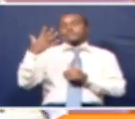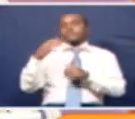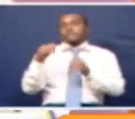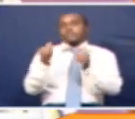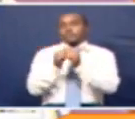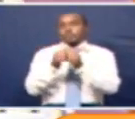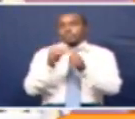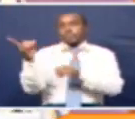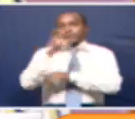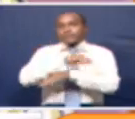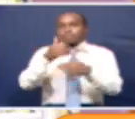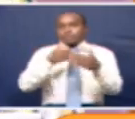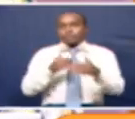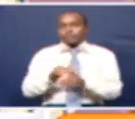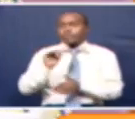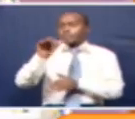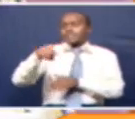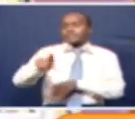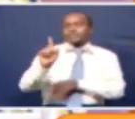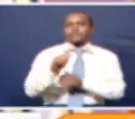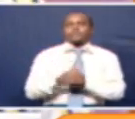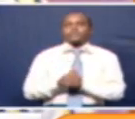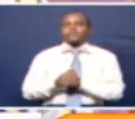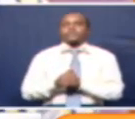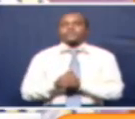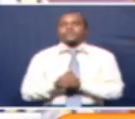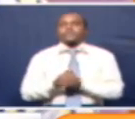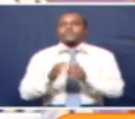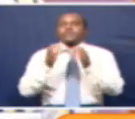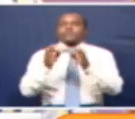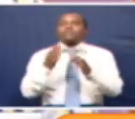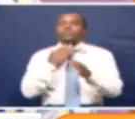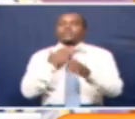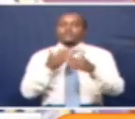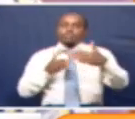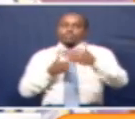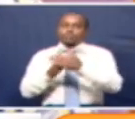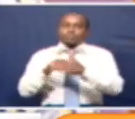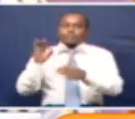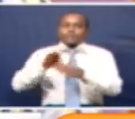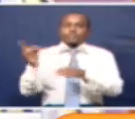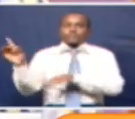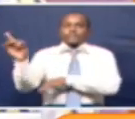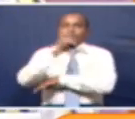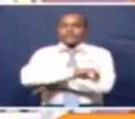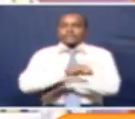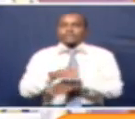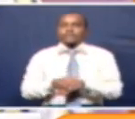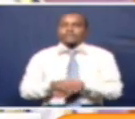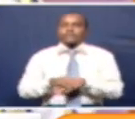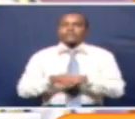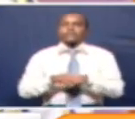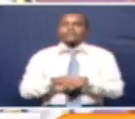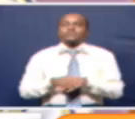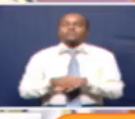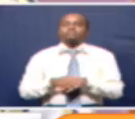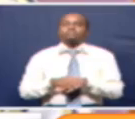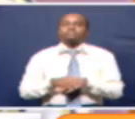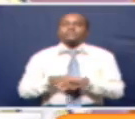election, ask yourself, if you wanted really to stop the election of that day, how come you didn't even